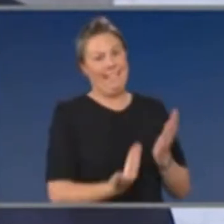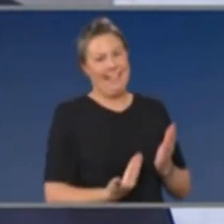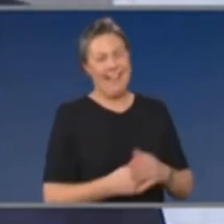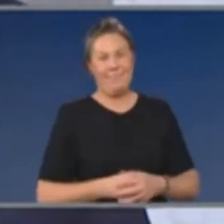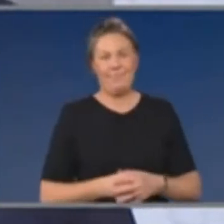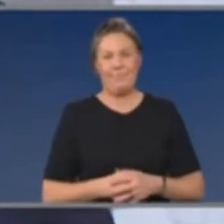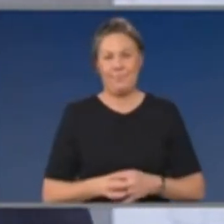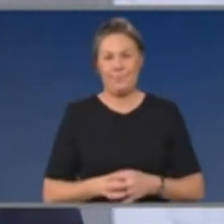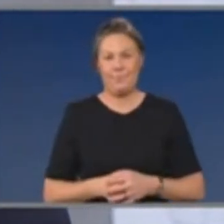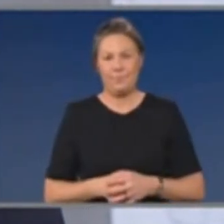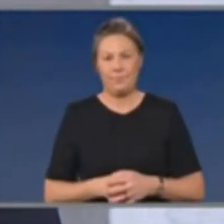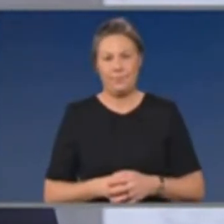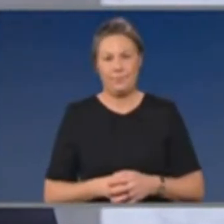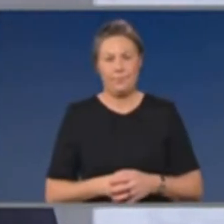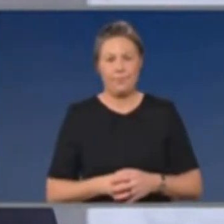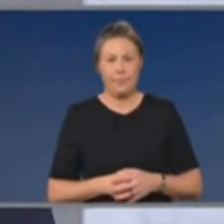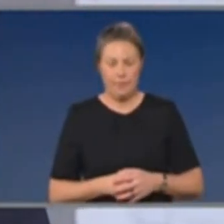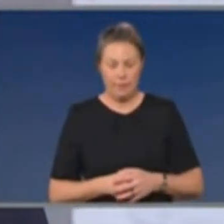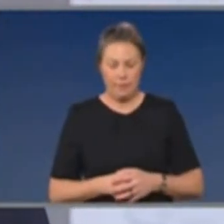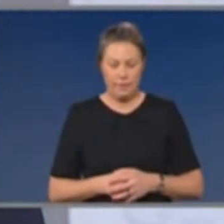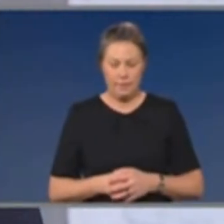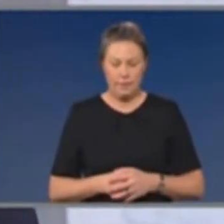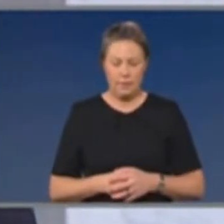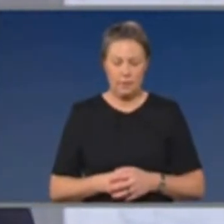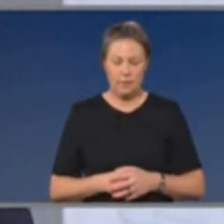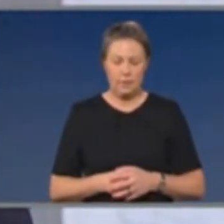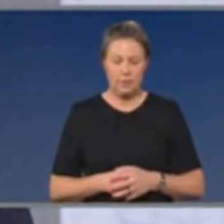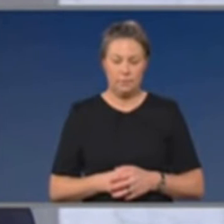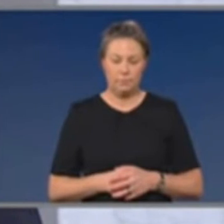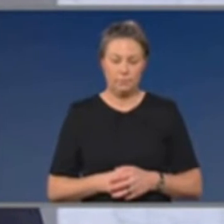challenges. Yeah. Also on apprentices, what evidence has there been in recent months that